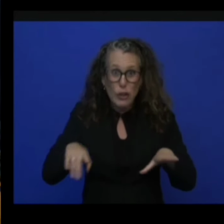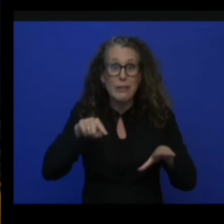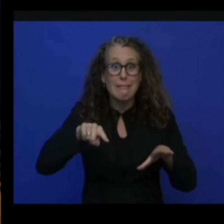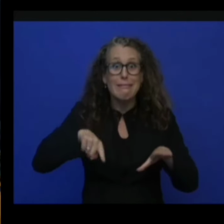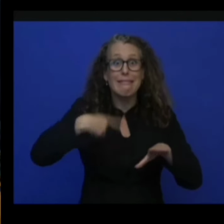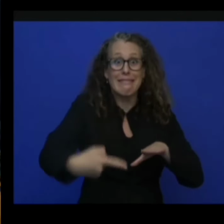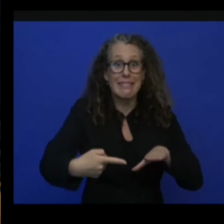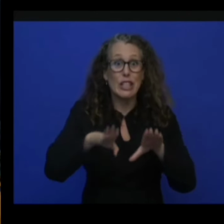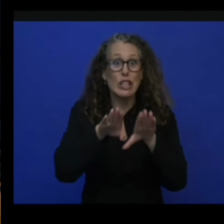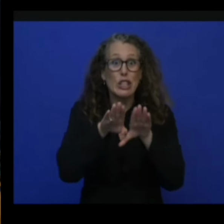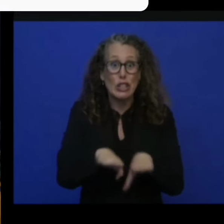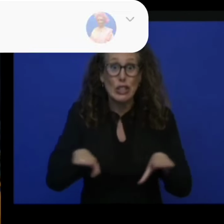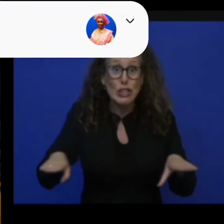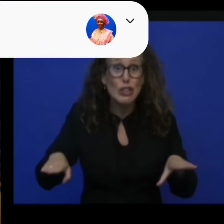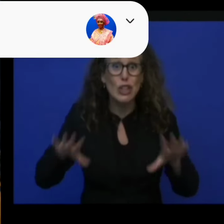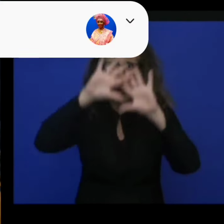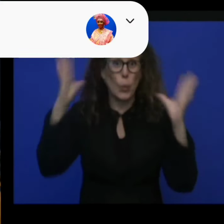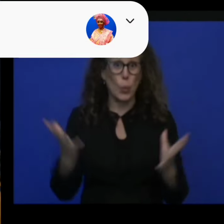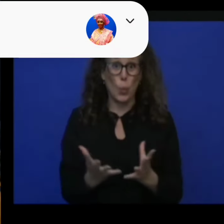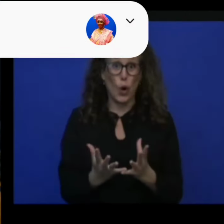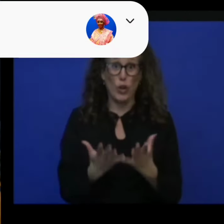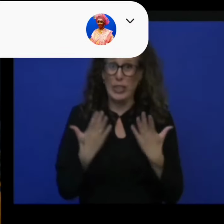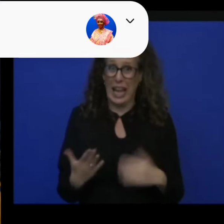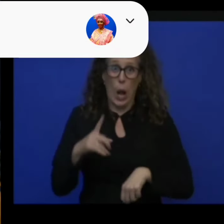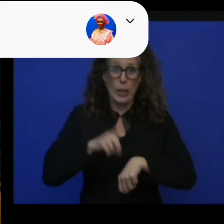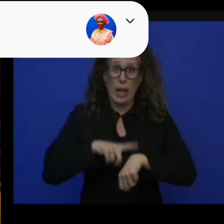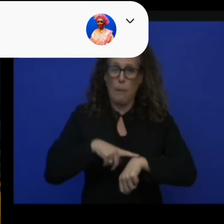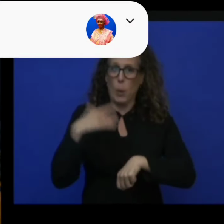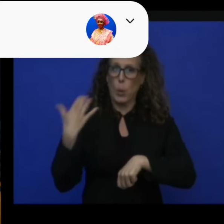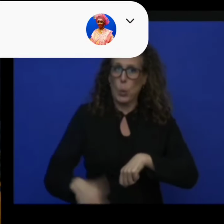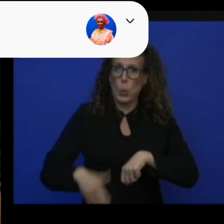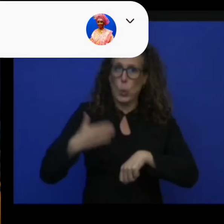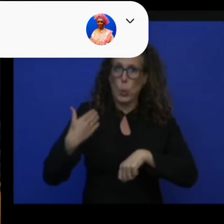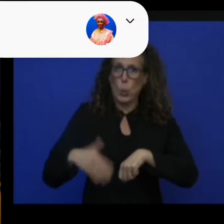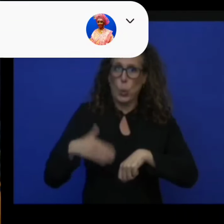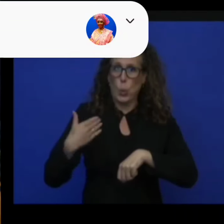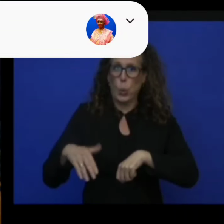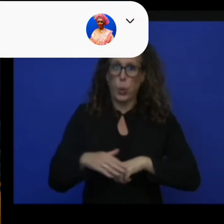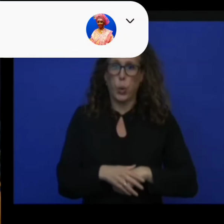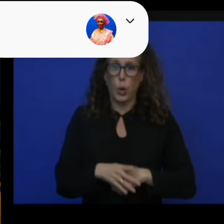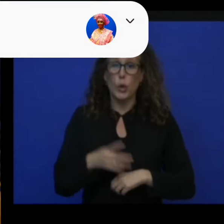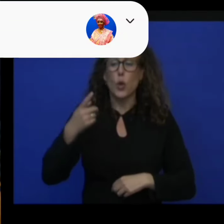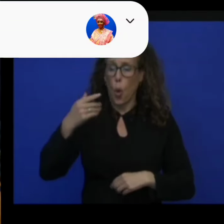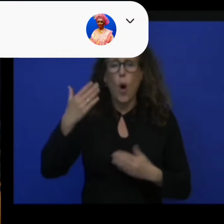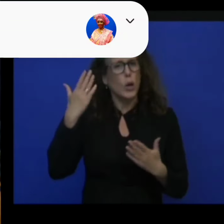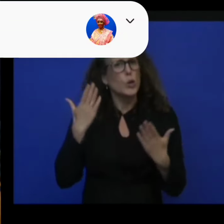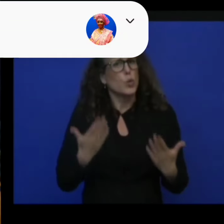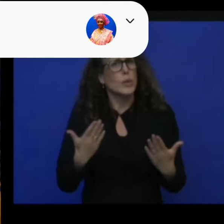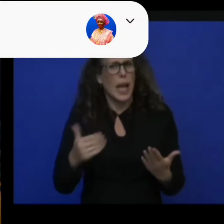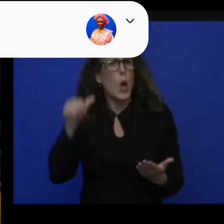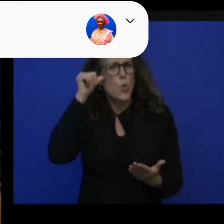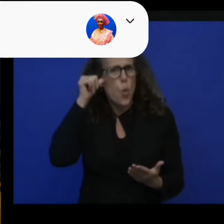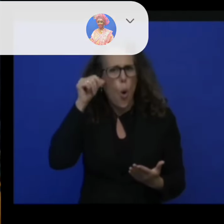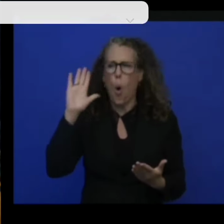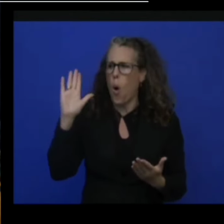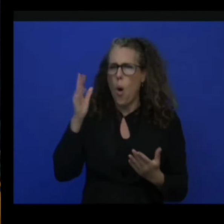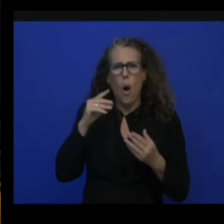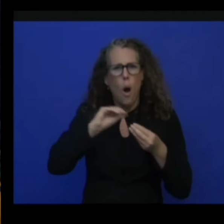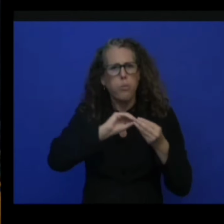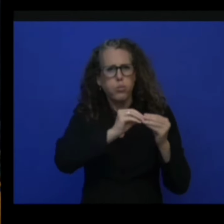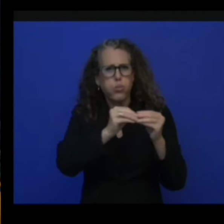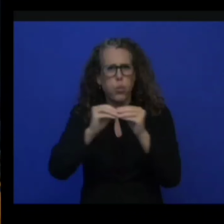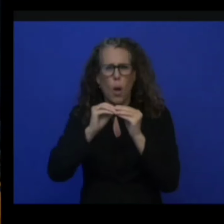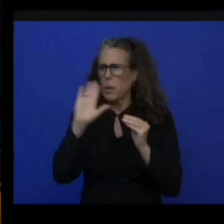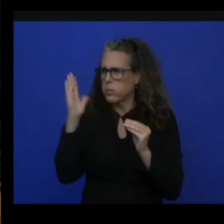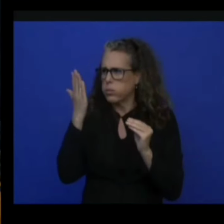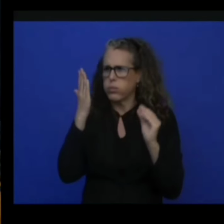Therefore, we must not merely acknowledge the challenges we face, but agree to chart a